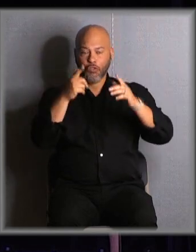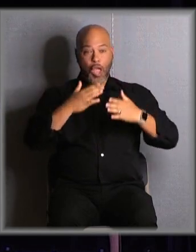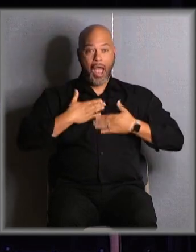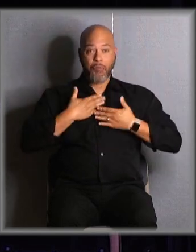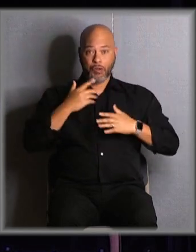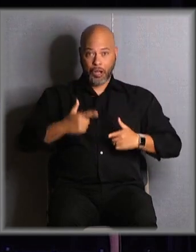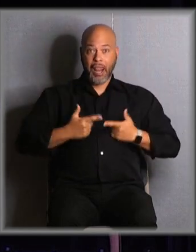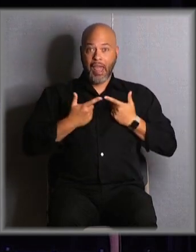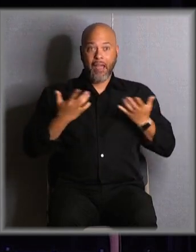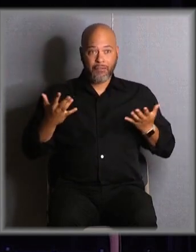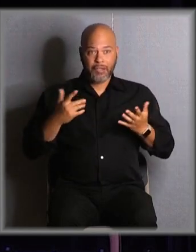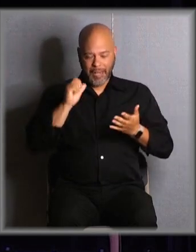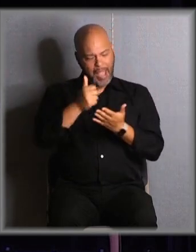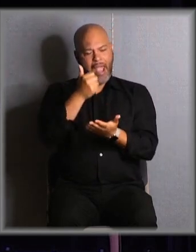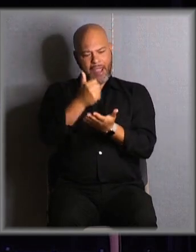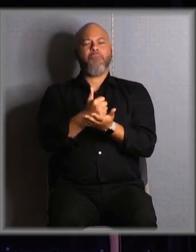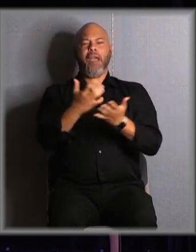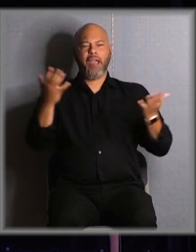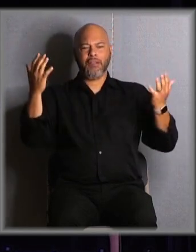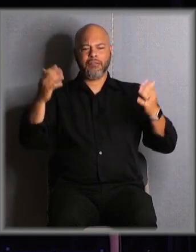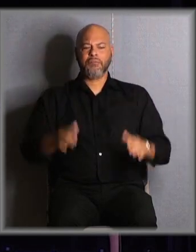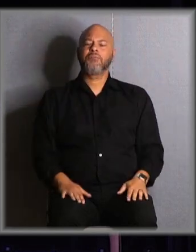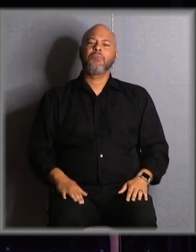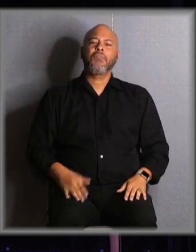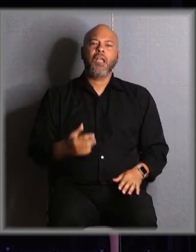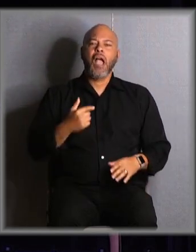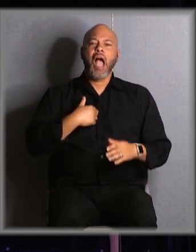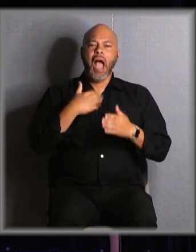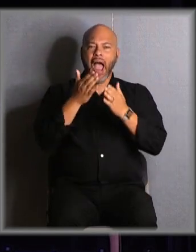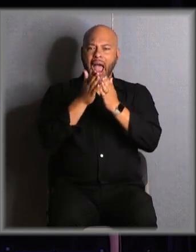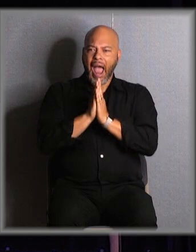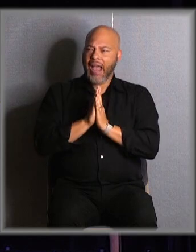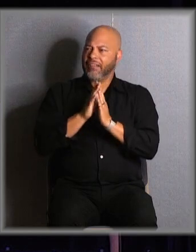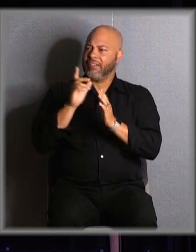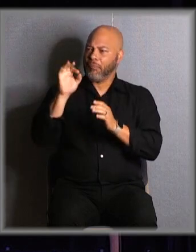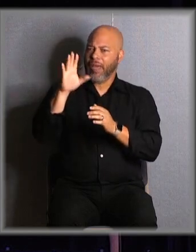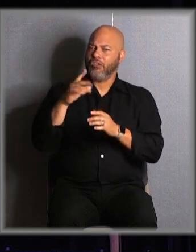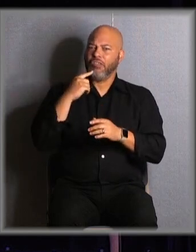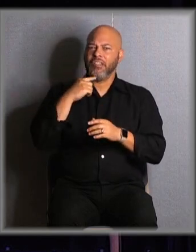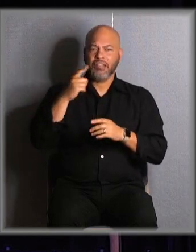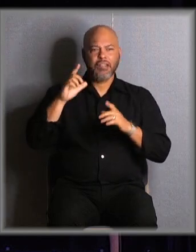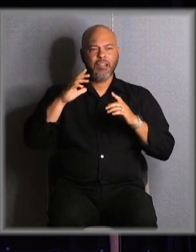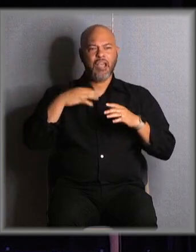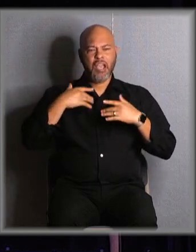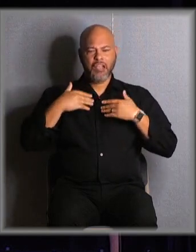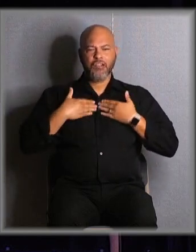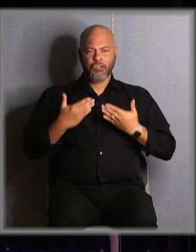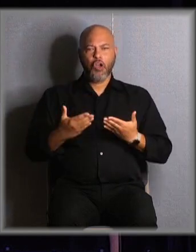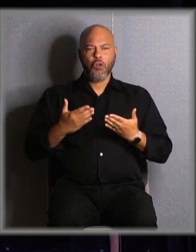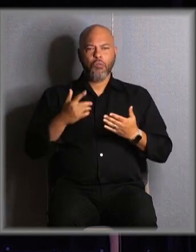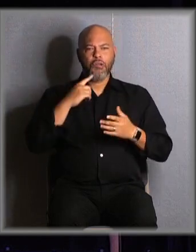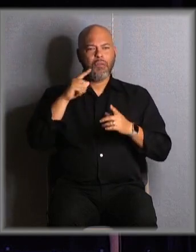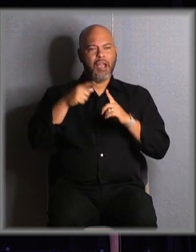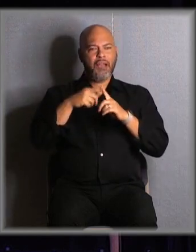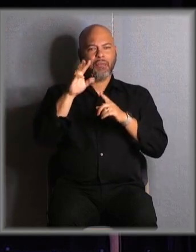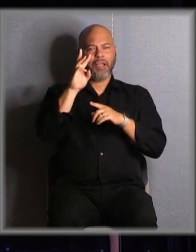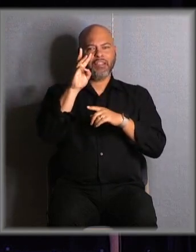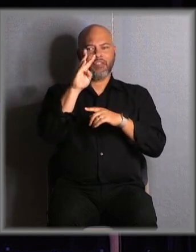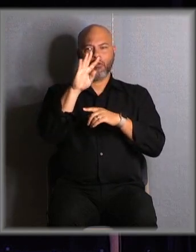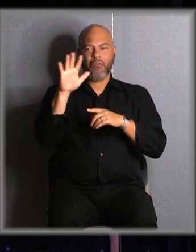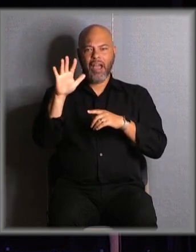alive? Amen. I asked Pastor how long he'd normally be here. He said he normally gets y'all out by